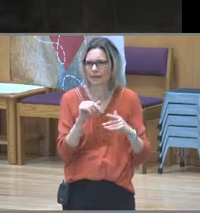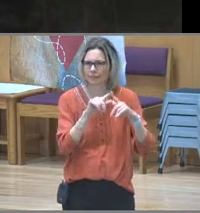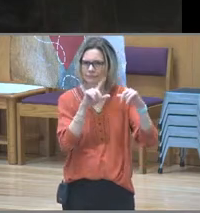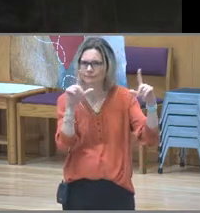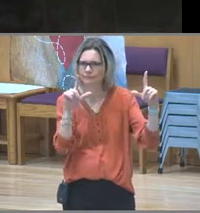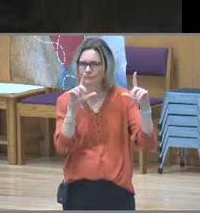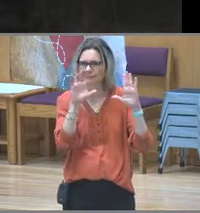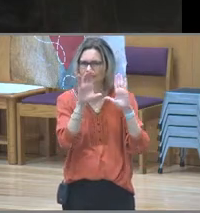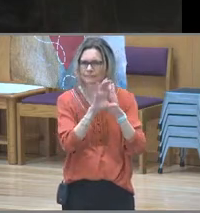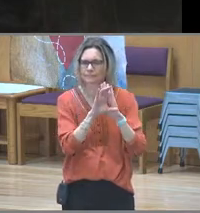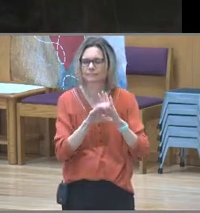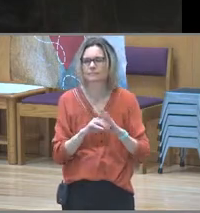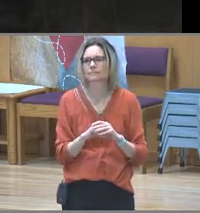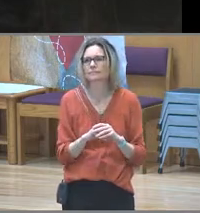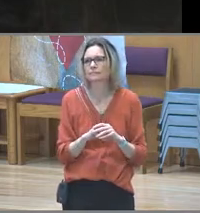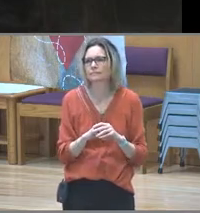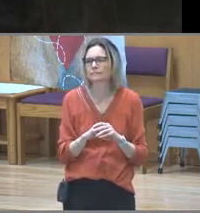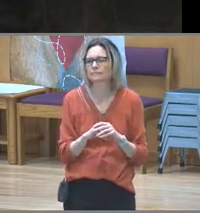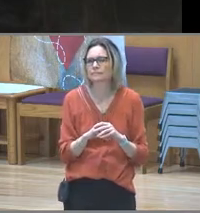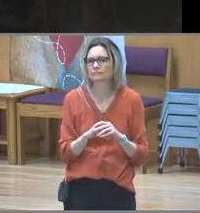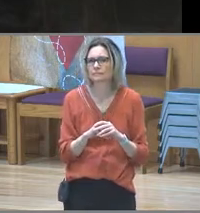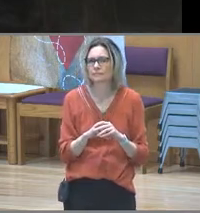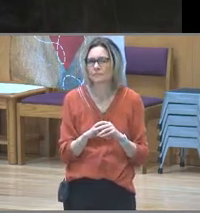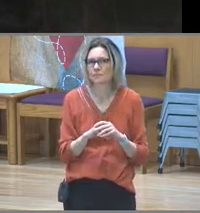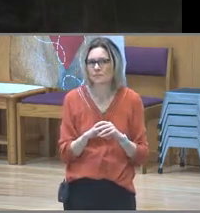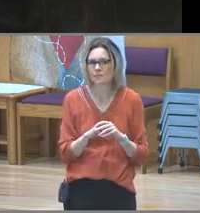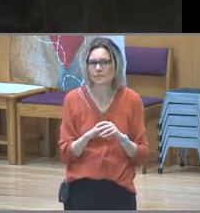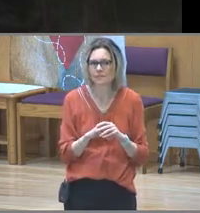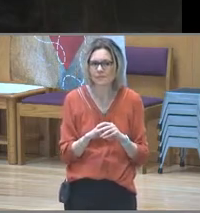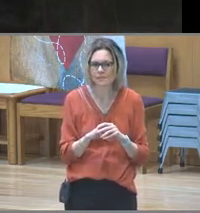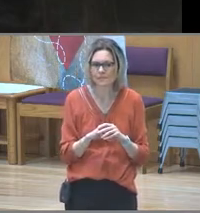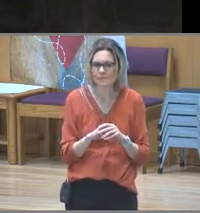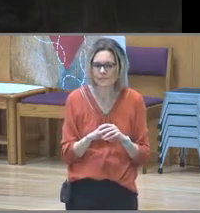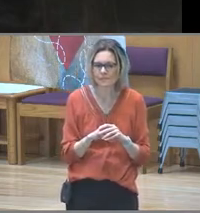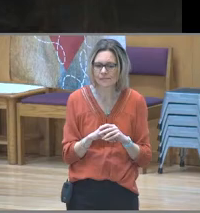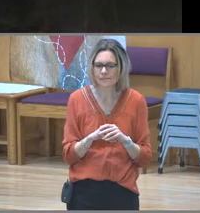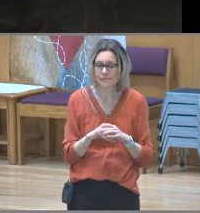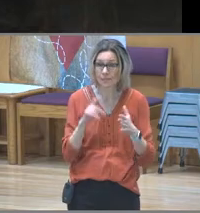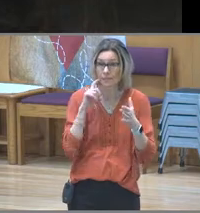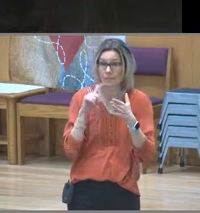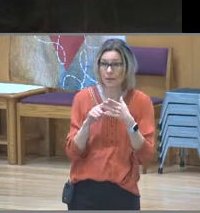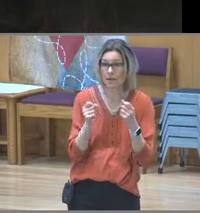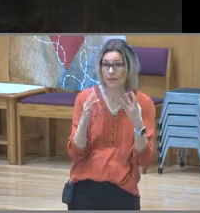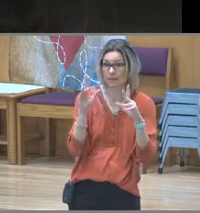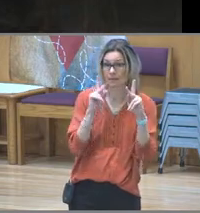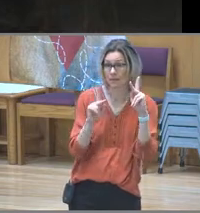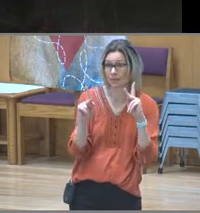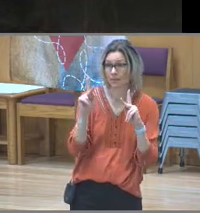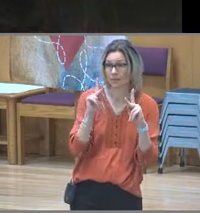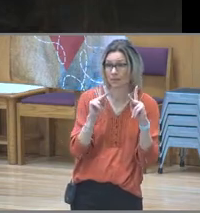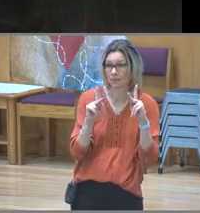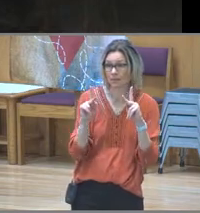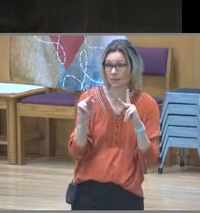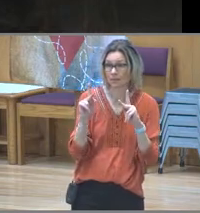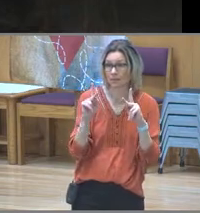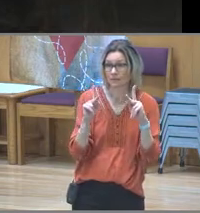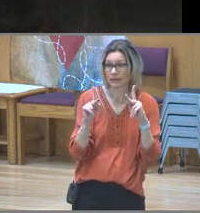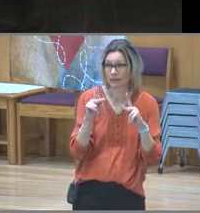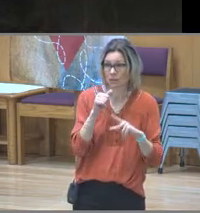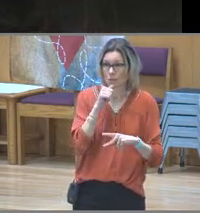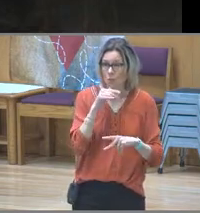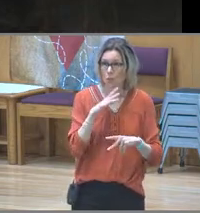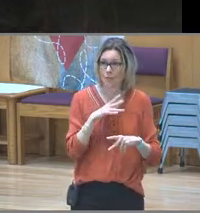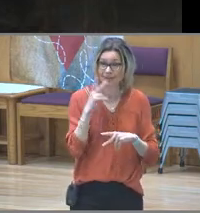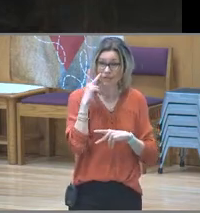to remember on this Easter Sunday. If you notice, many people say that that woman who you see